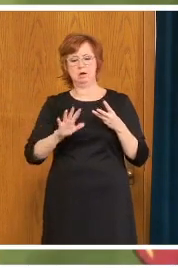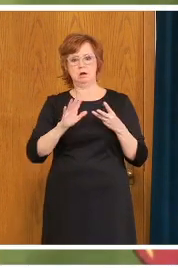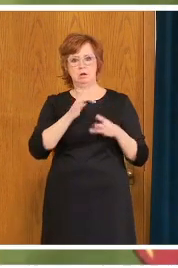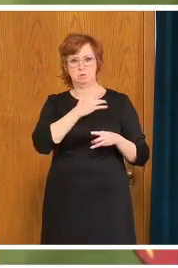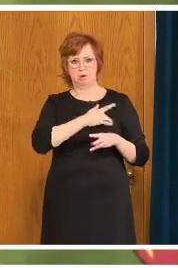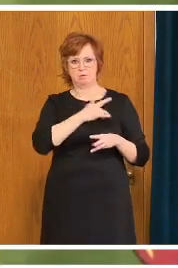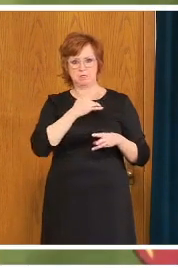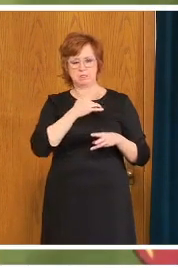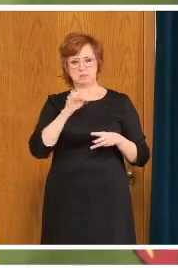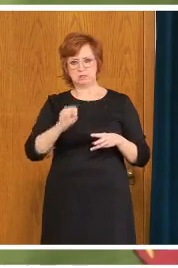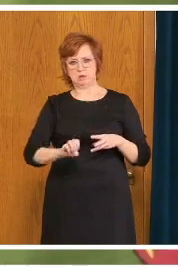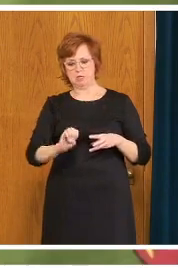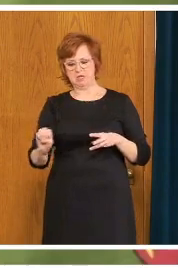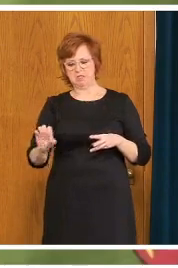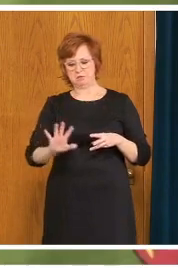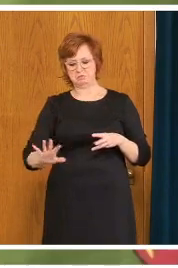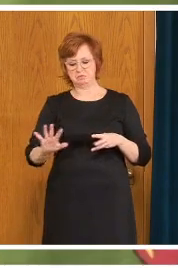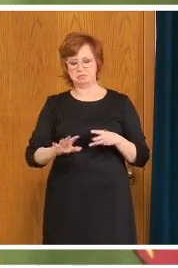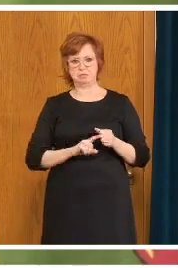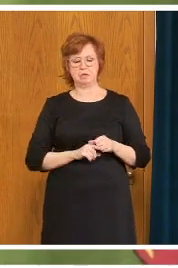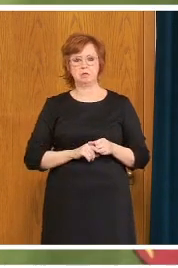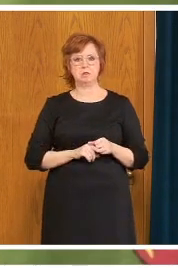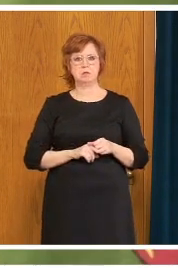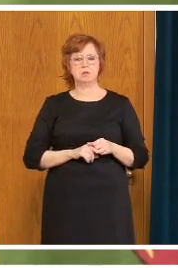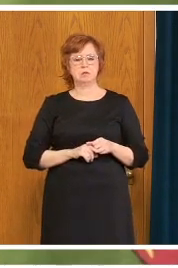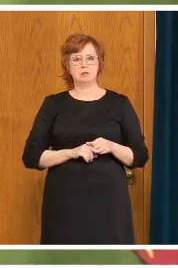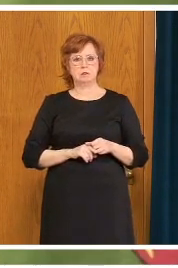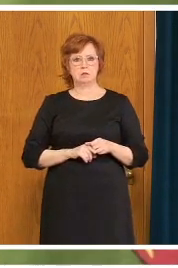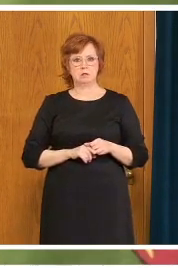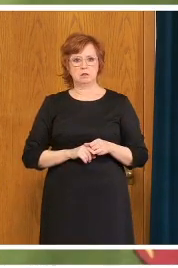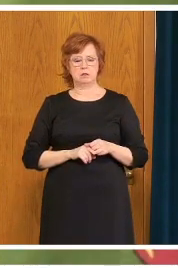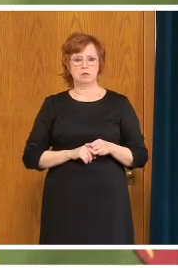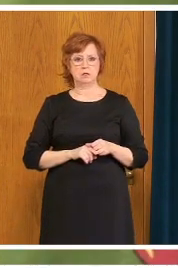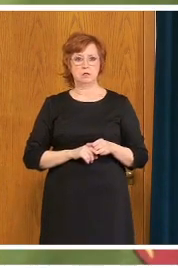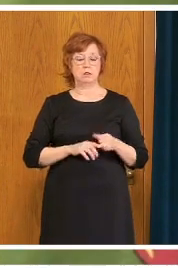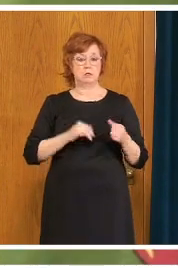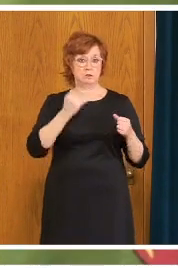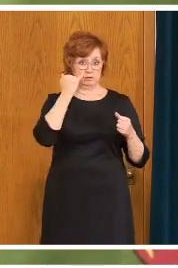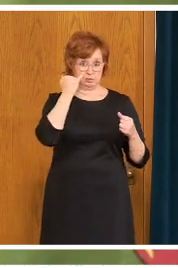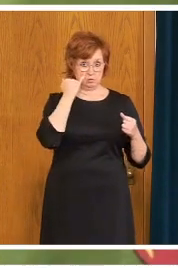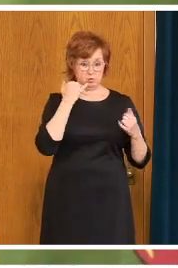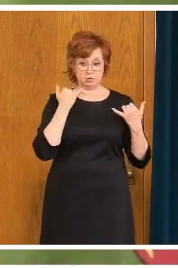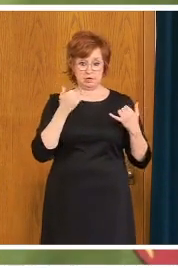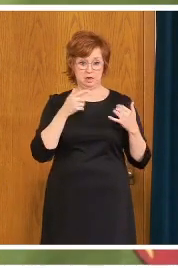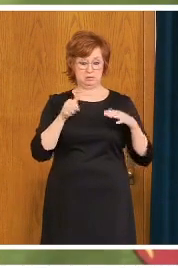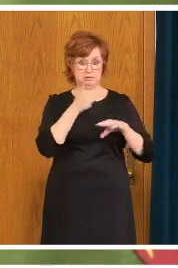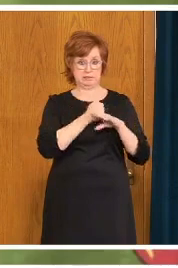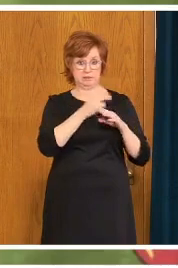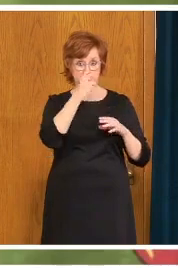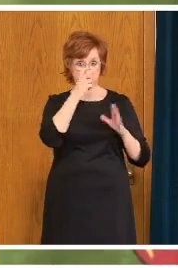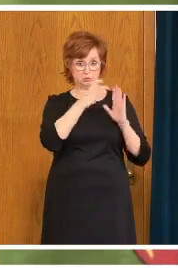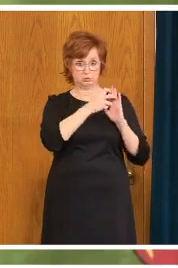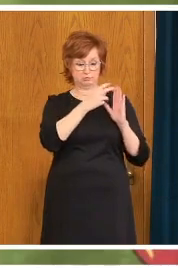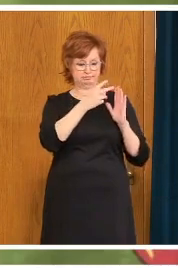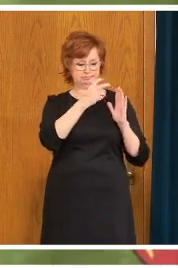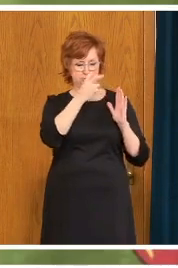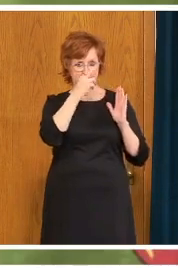province. So we're confident that this will stabilize in Saskatoon as well,